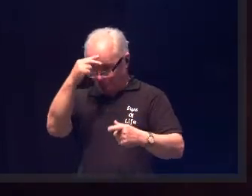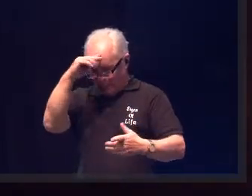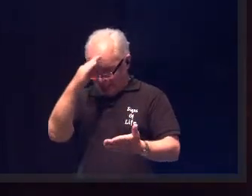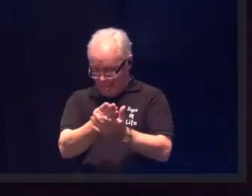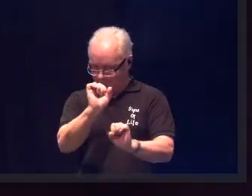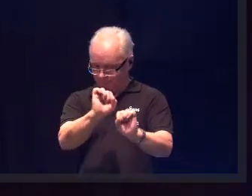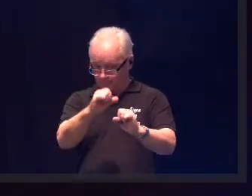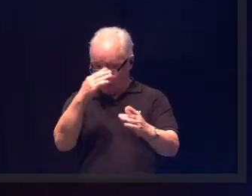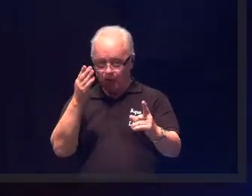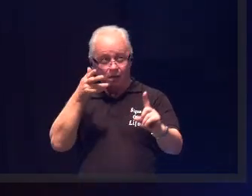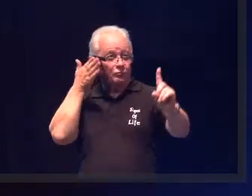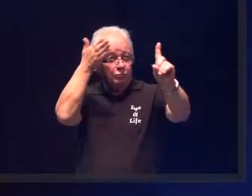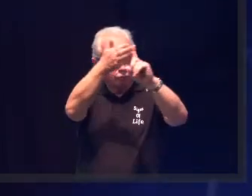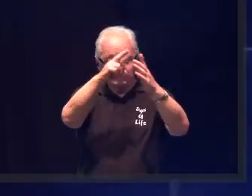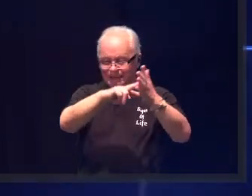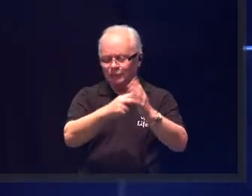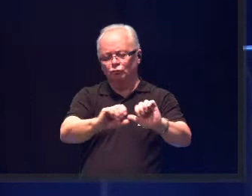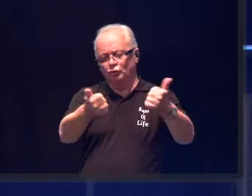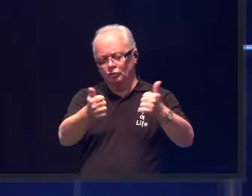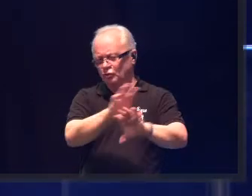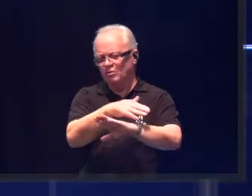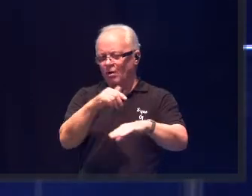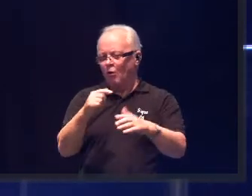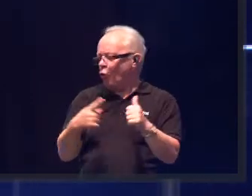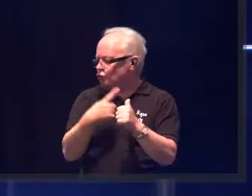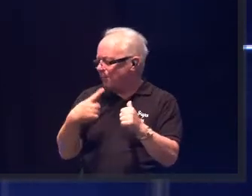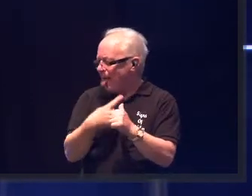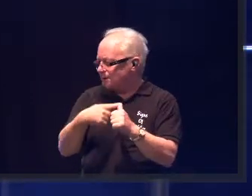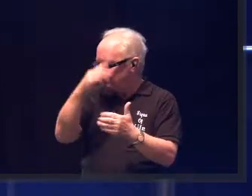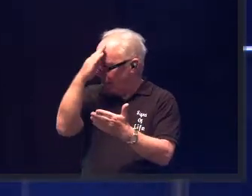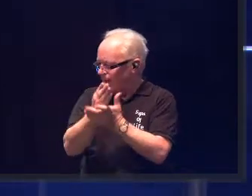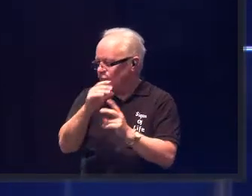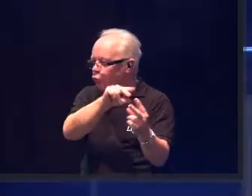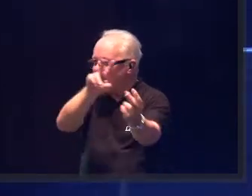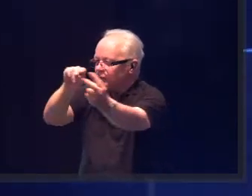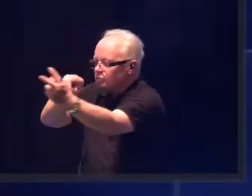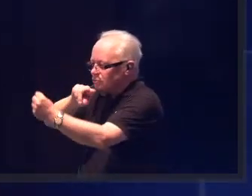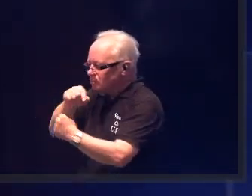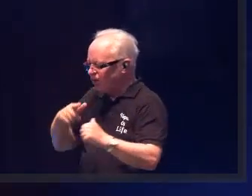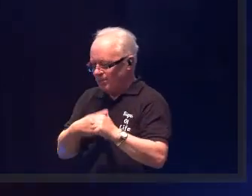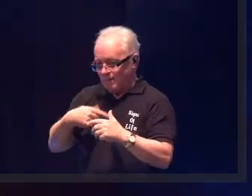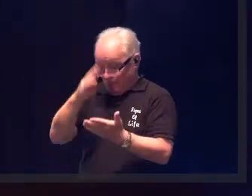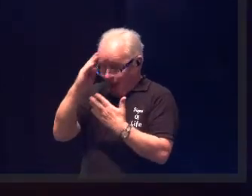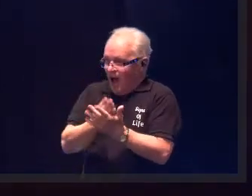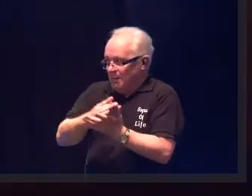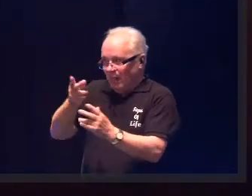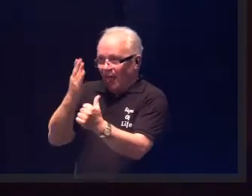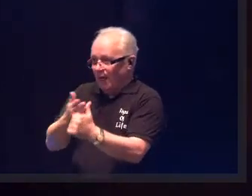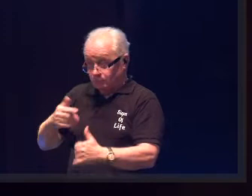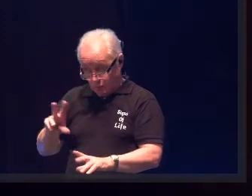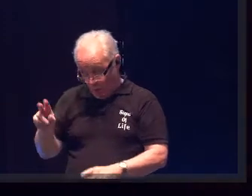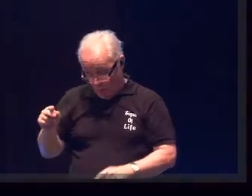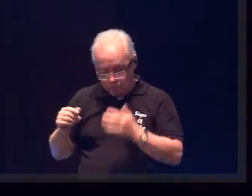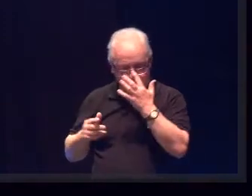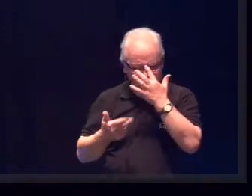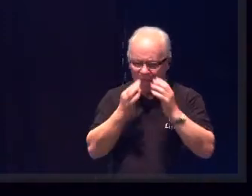means not automatically believing a rumor that's kicking around about somebody. Let me ask you this.